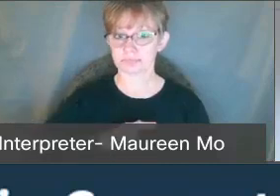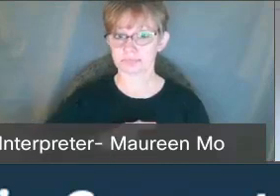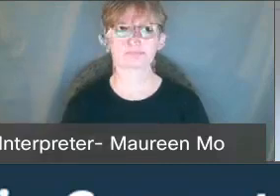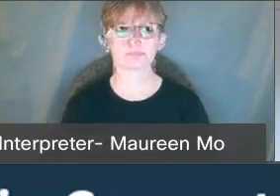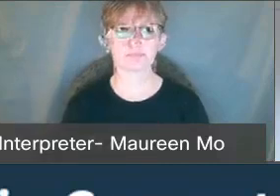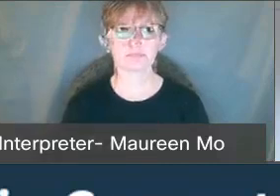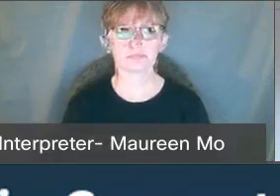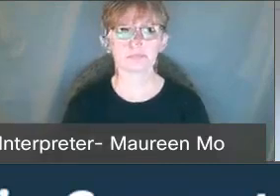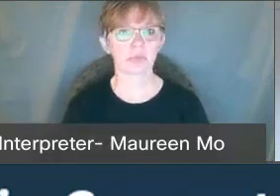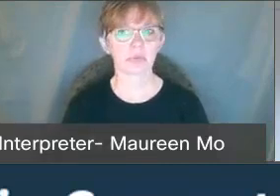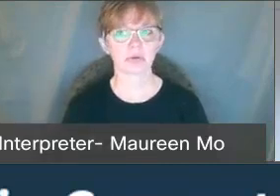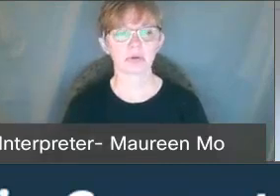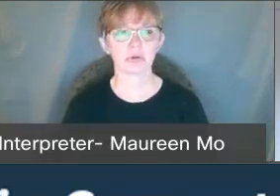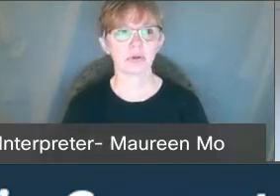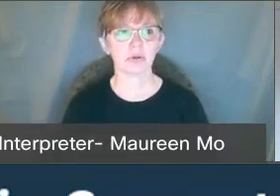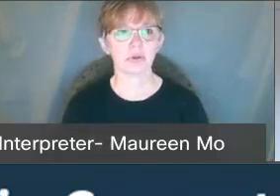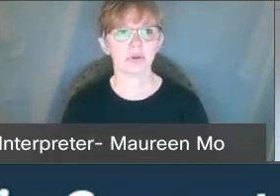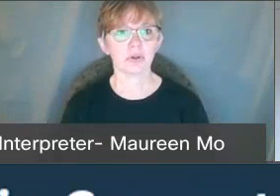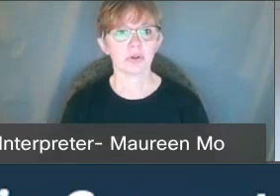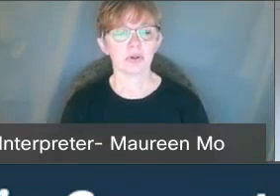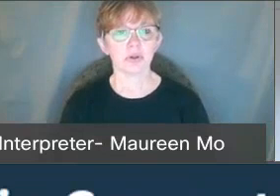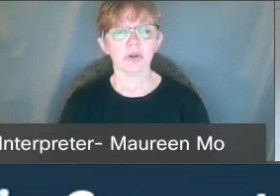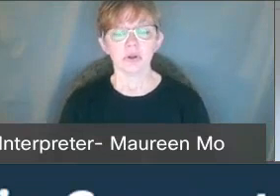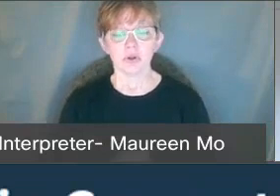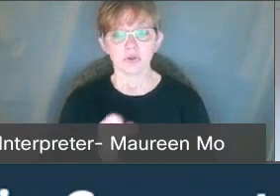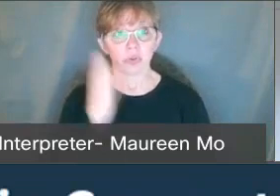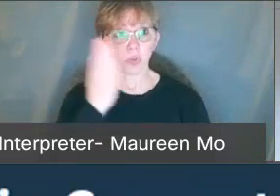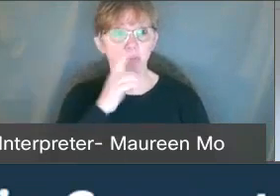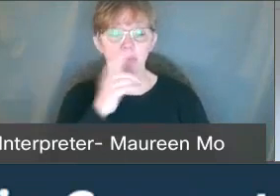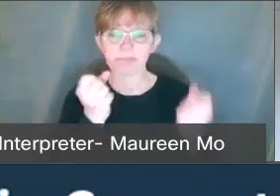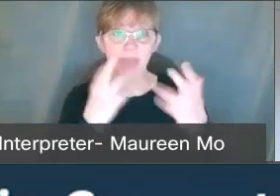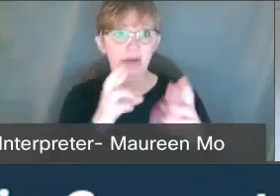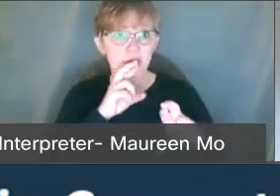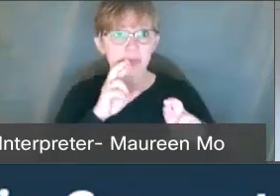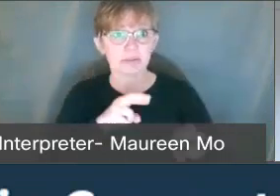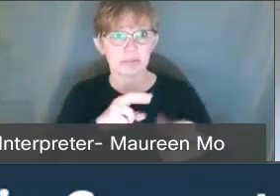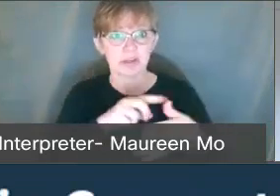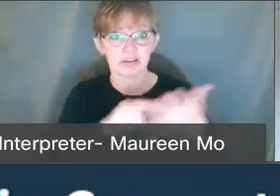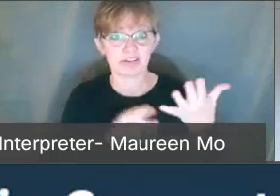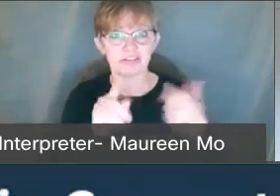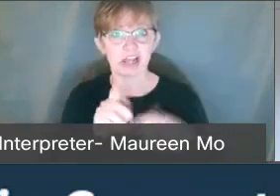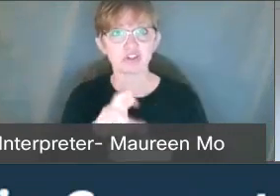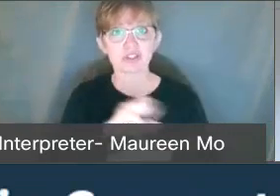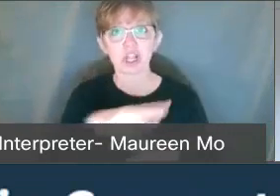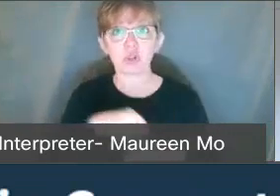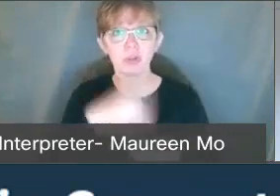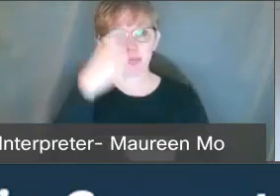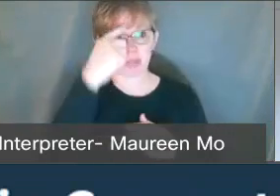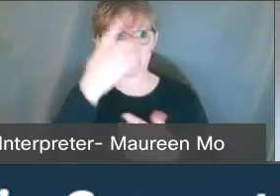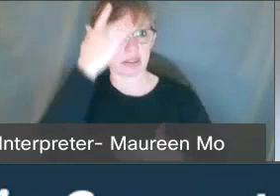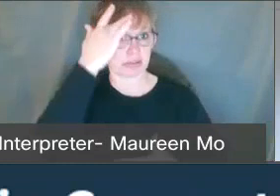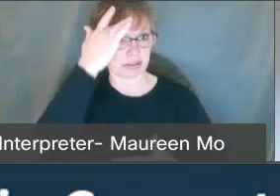So there are going to be many responsivity factors, including mental illness symptoms, in the context of competency